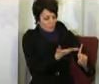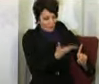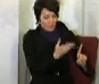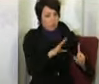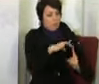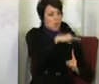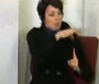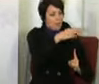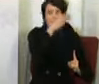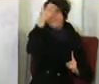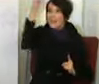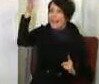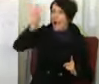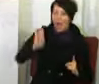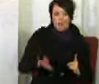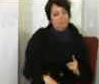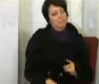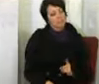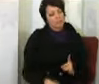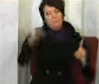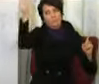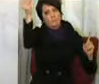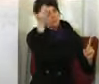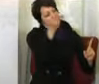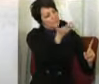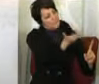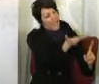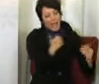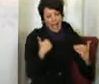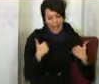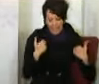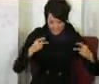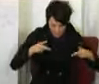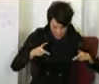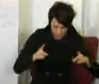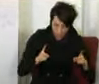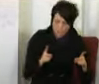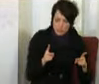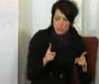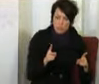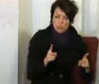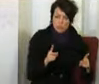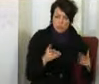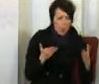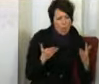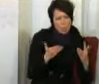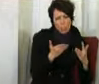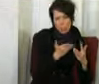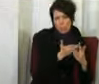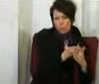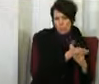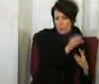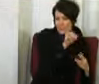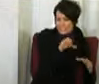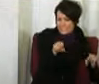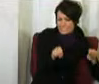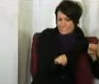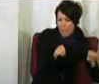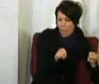God and had the opportunity to move through his doubt and